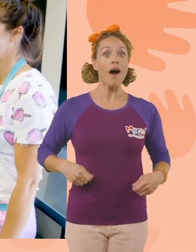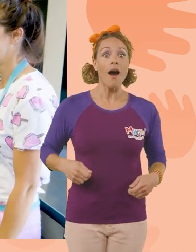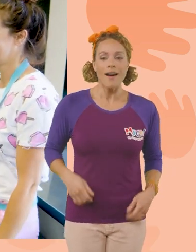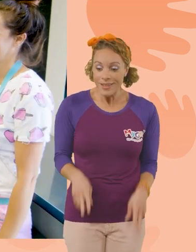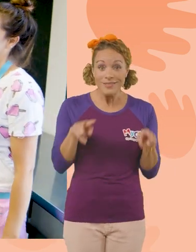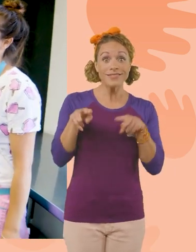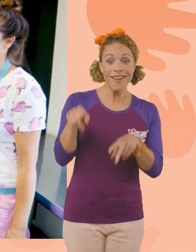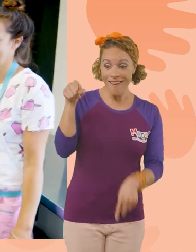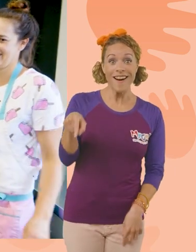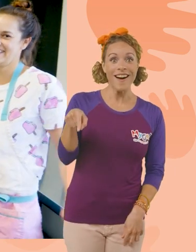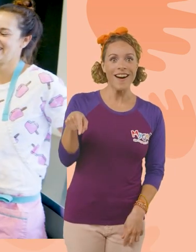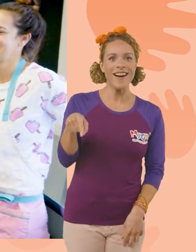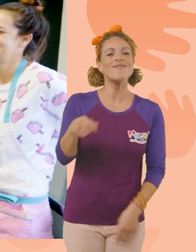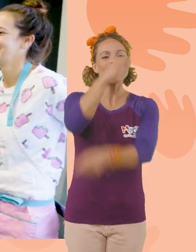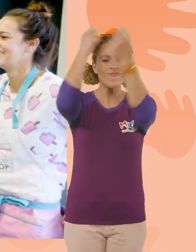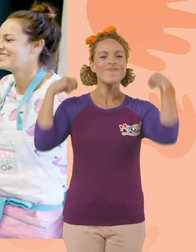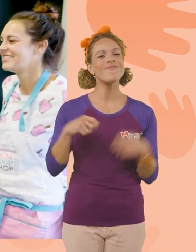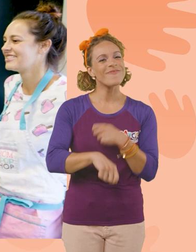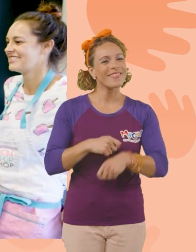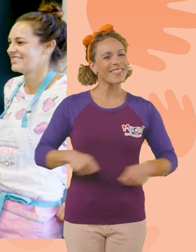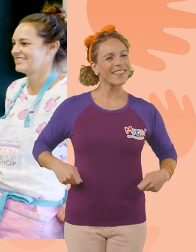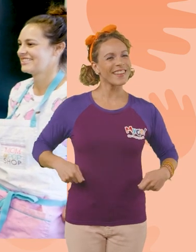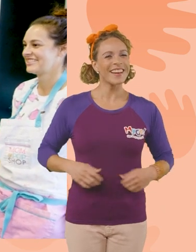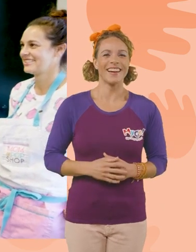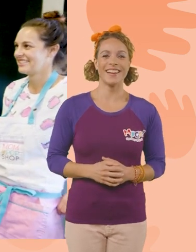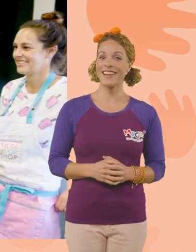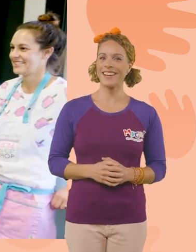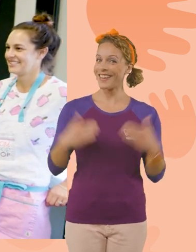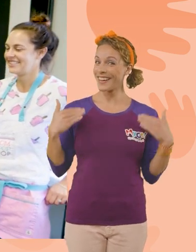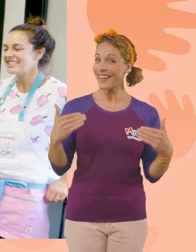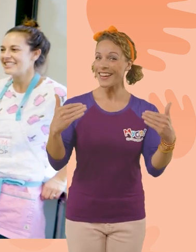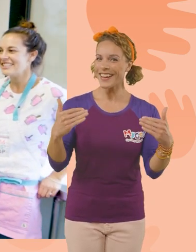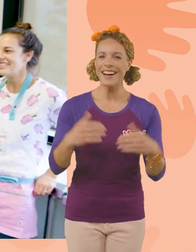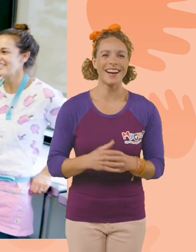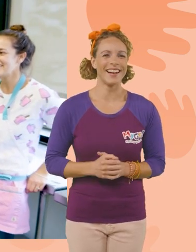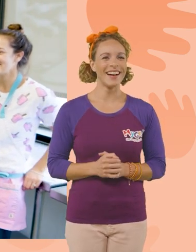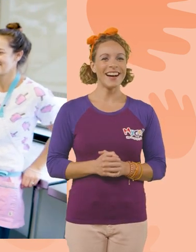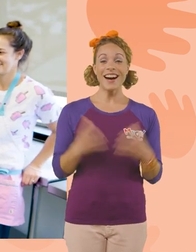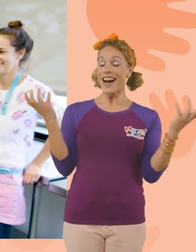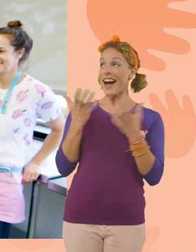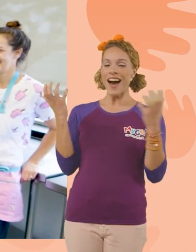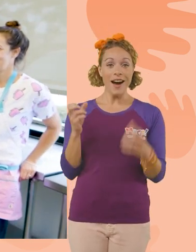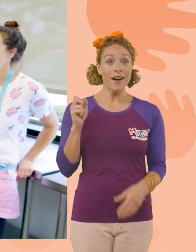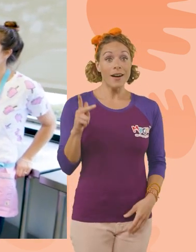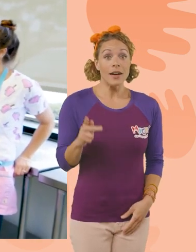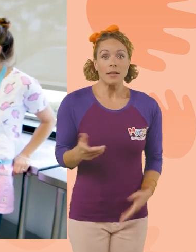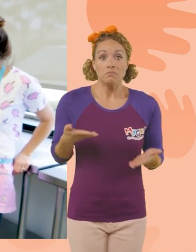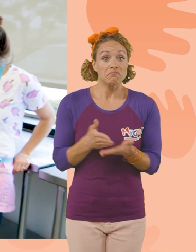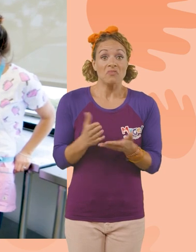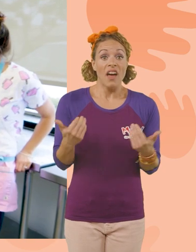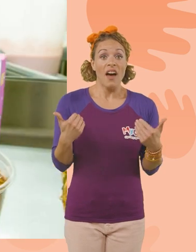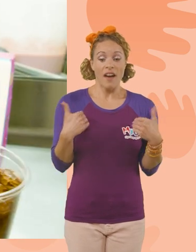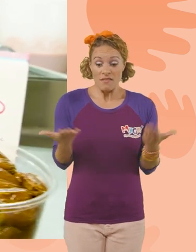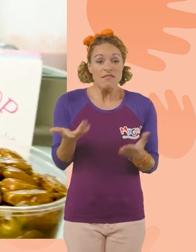Oh, check it out. This is an apron. Here we go. Wow. Okay, well,